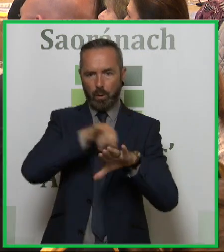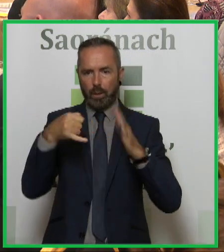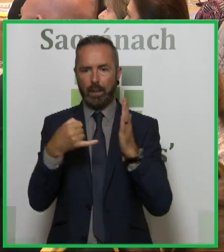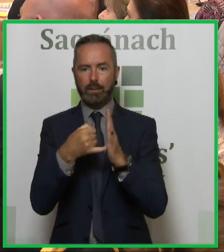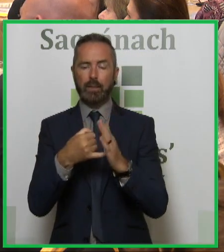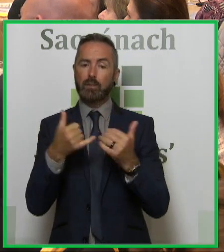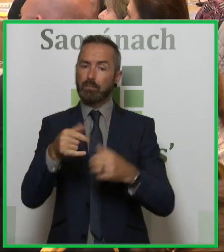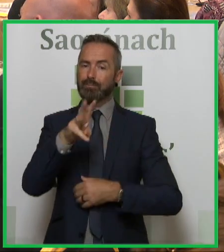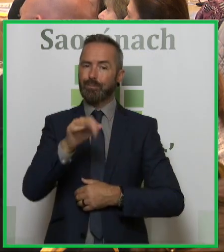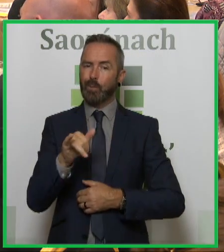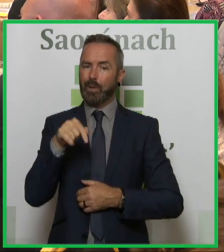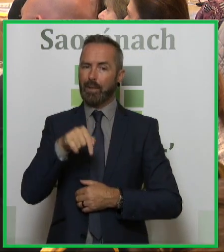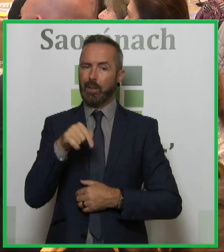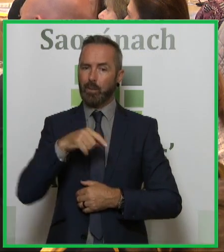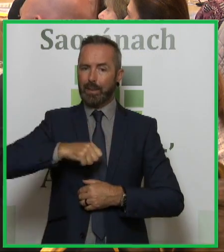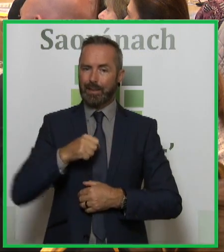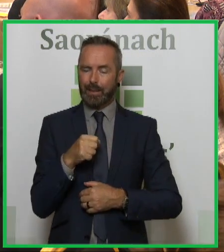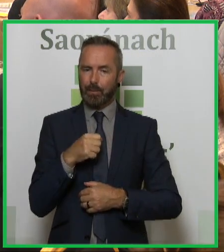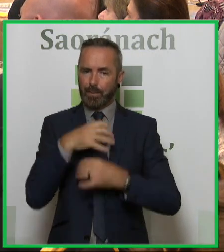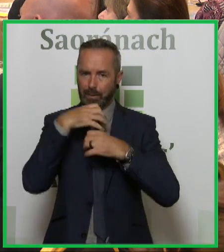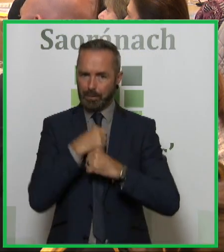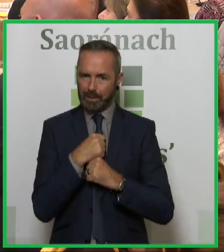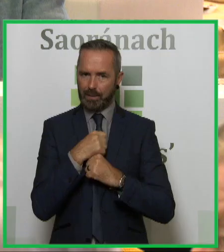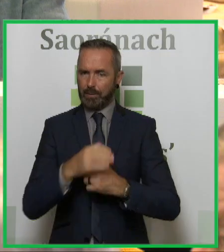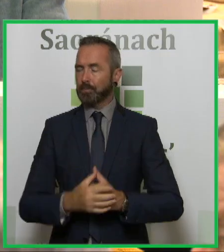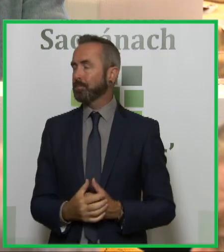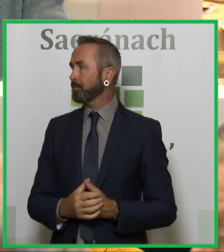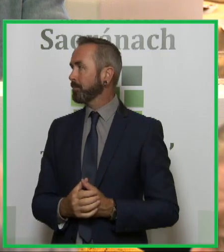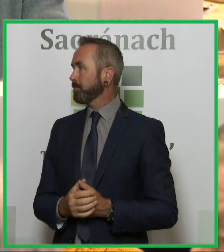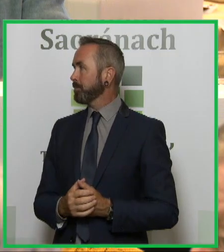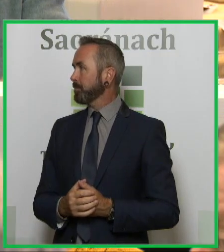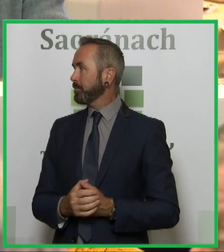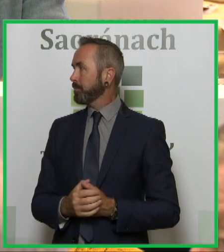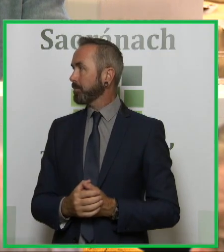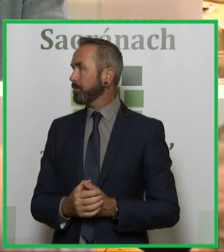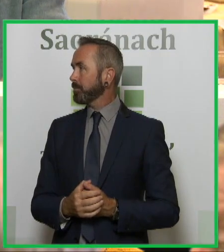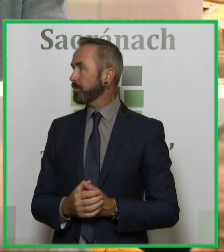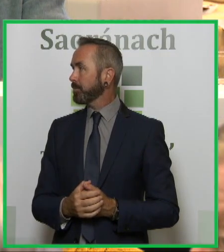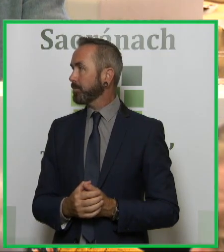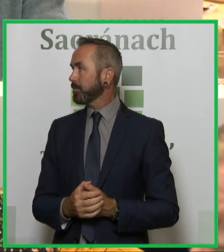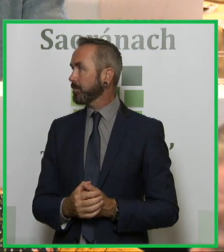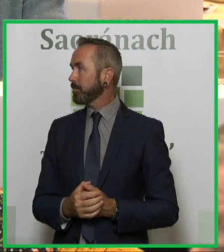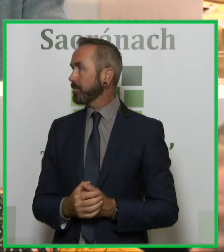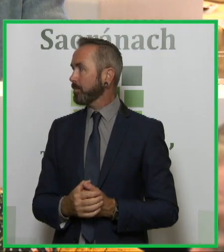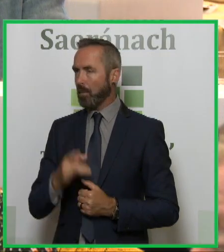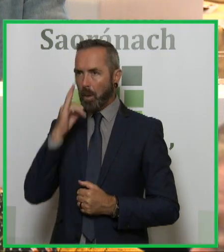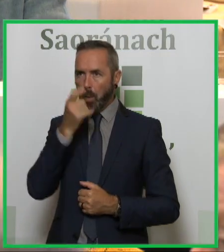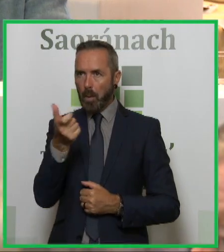film. So that's why we maintain our anonymity. So, I hope this button is going to